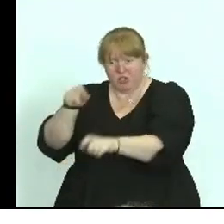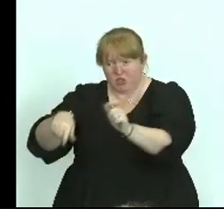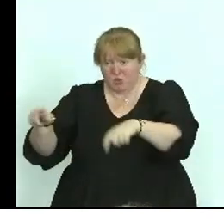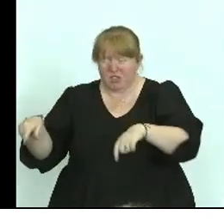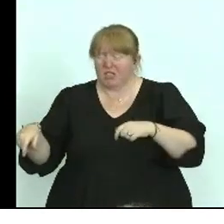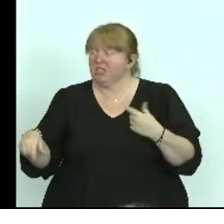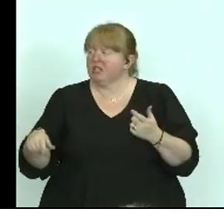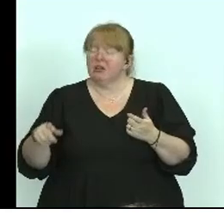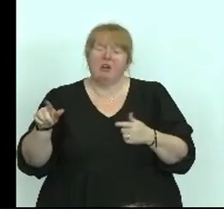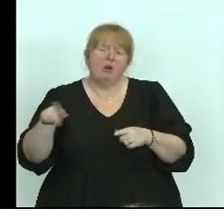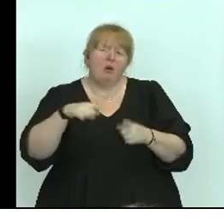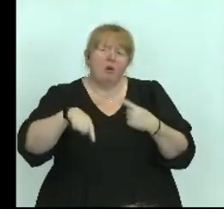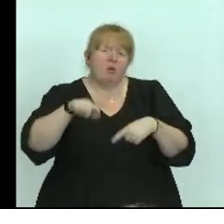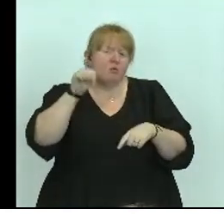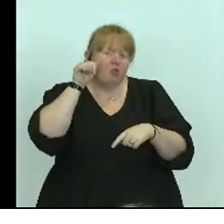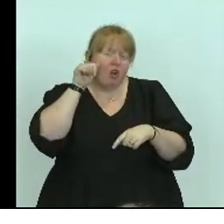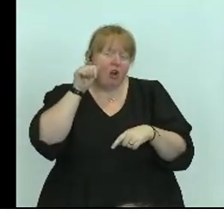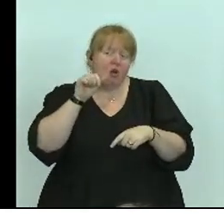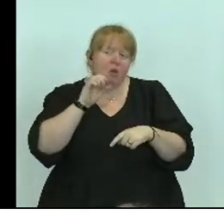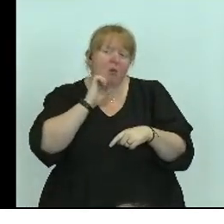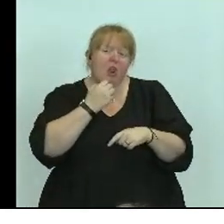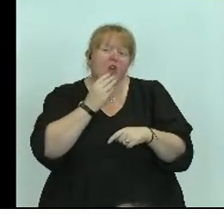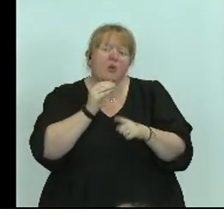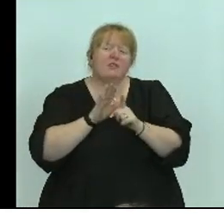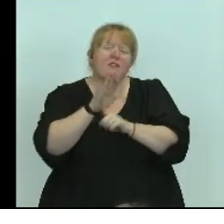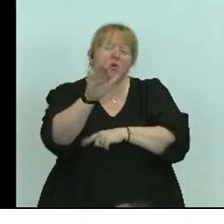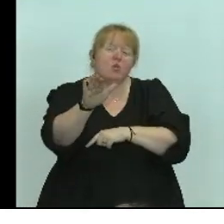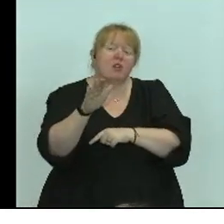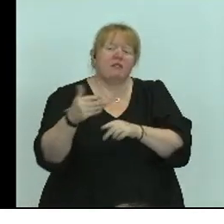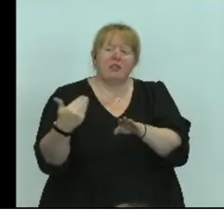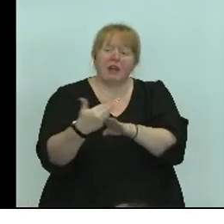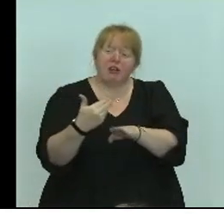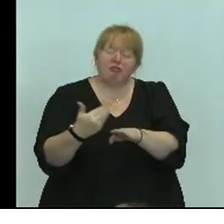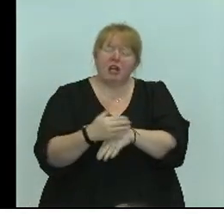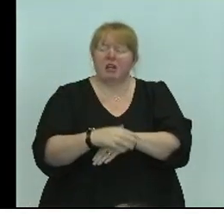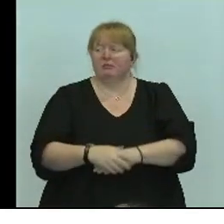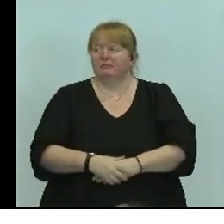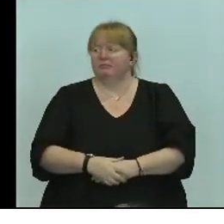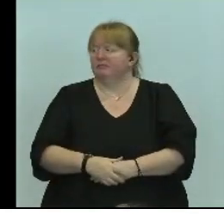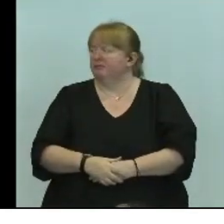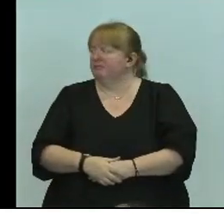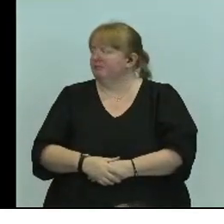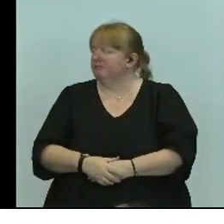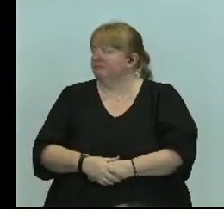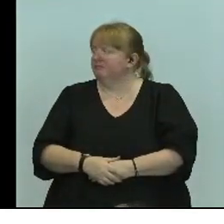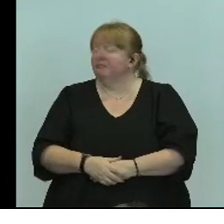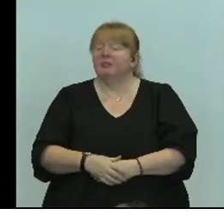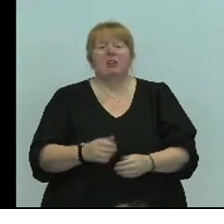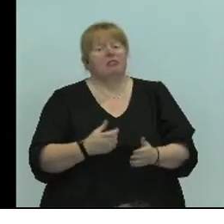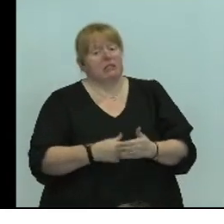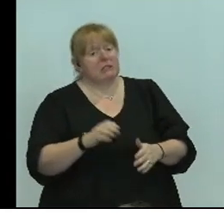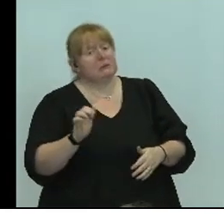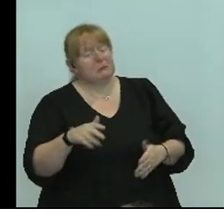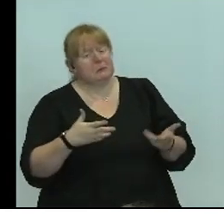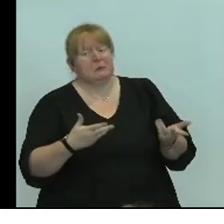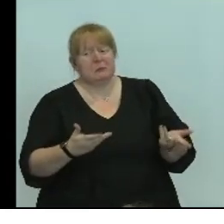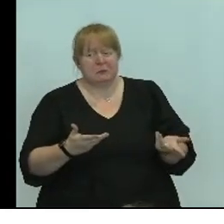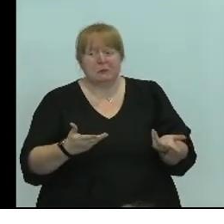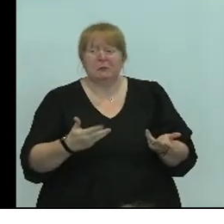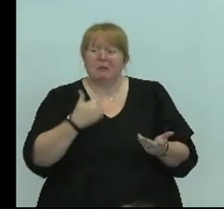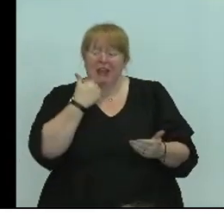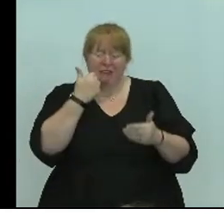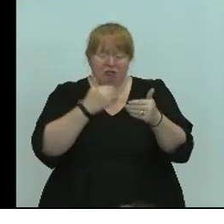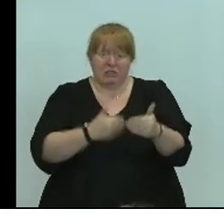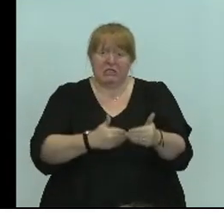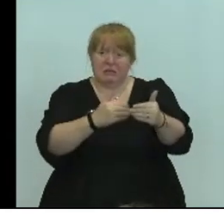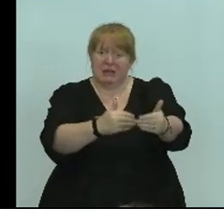that they're going to take forward as they go into their careers. Yeah, I mean, every semester